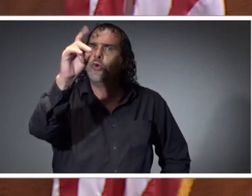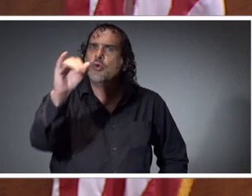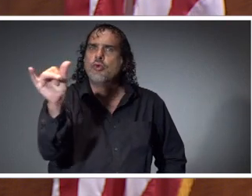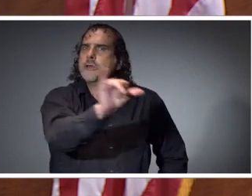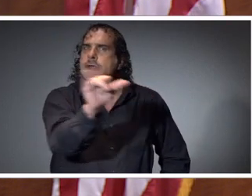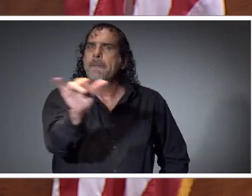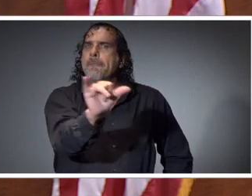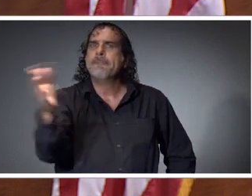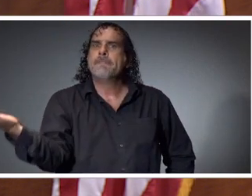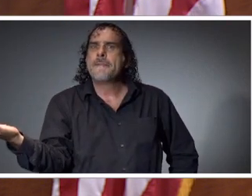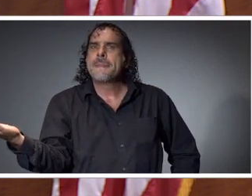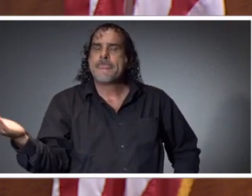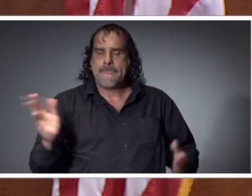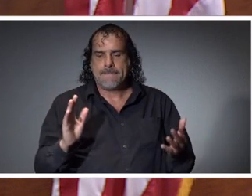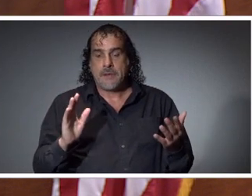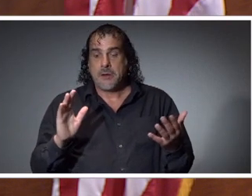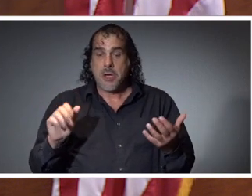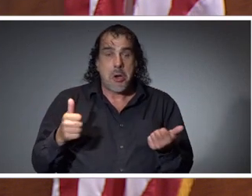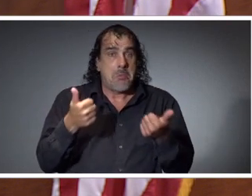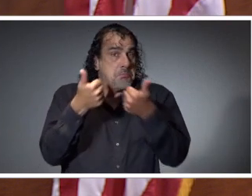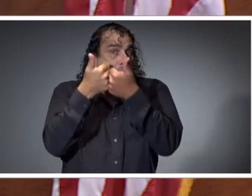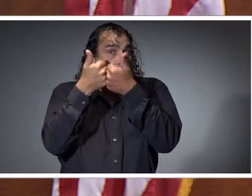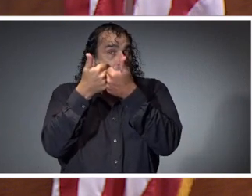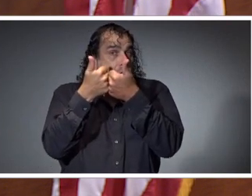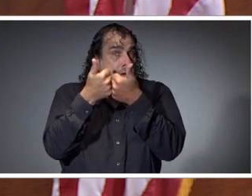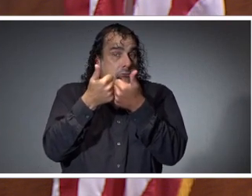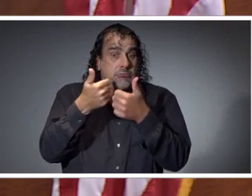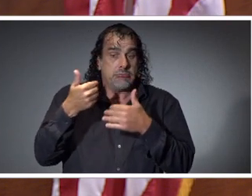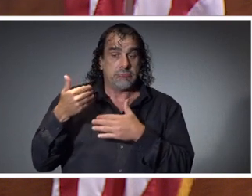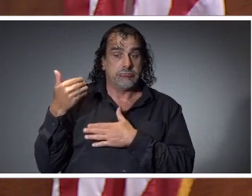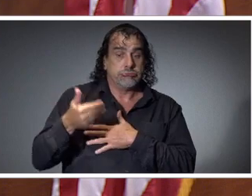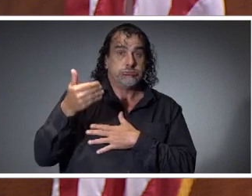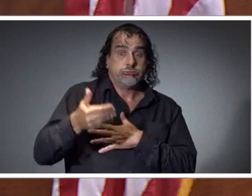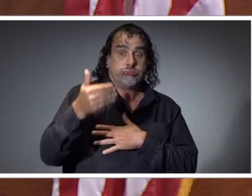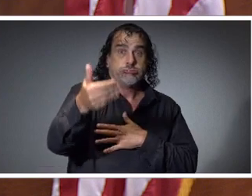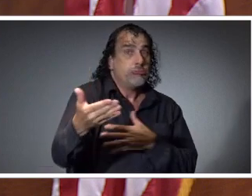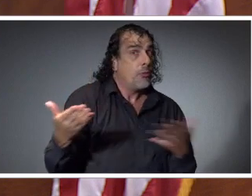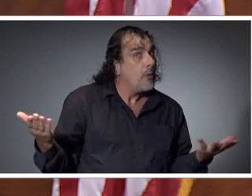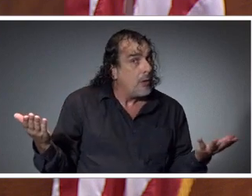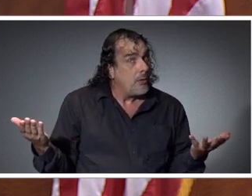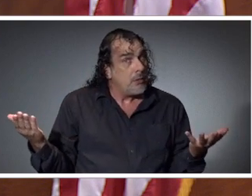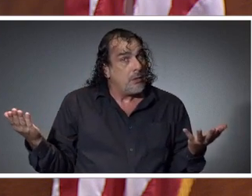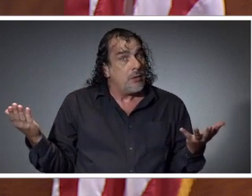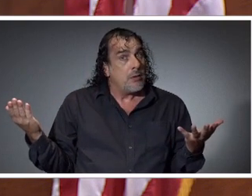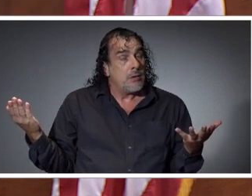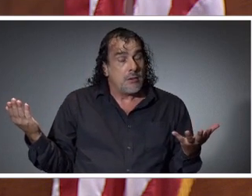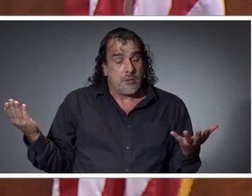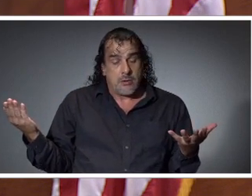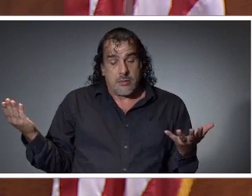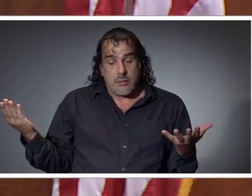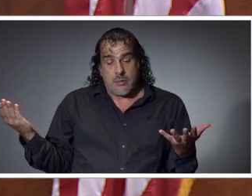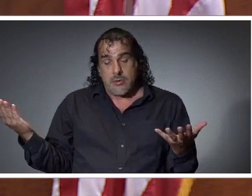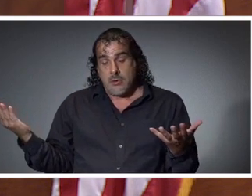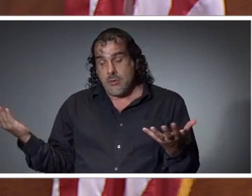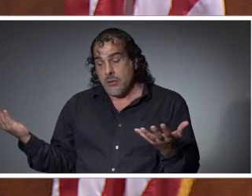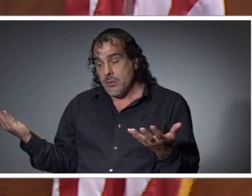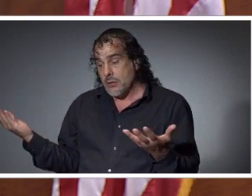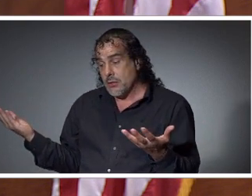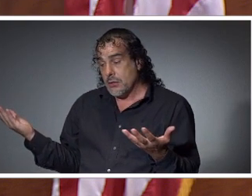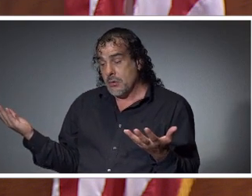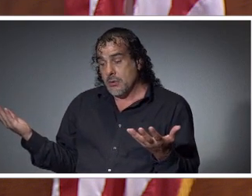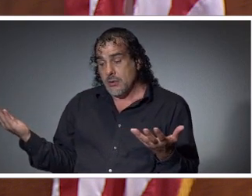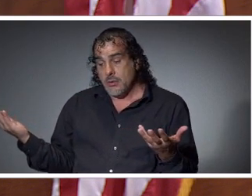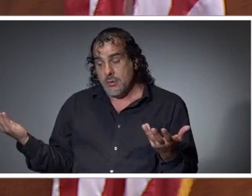obviously, the challenges that we face are that with, and this is